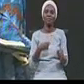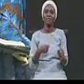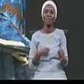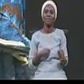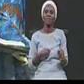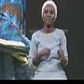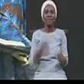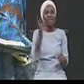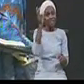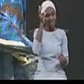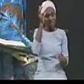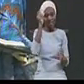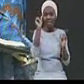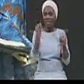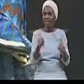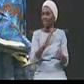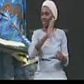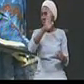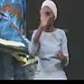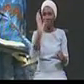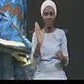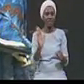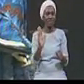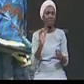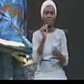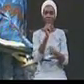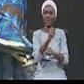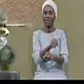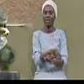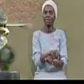Hallelujah. Hallelujah.